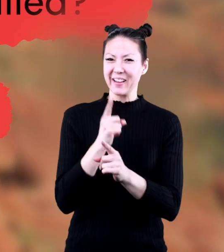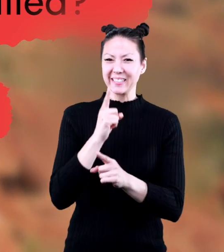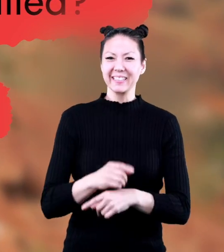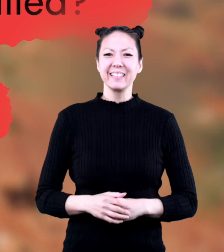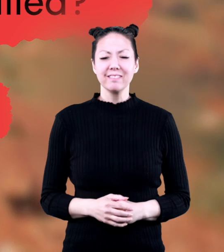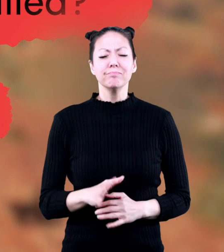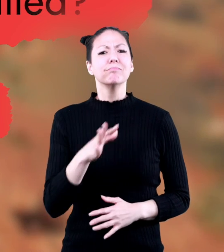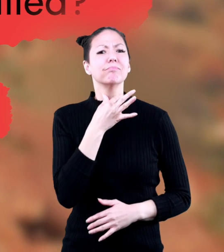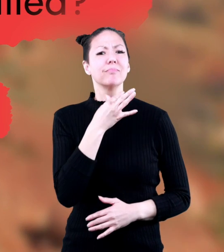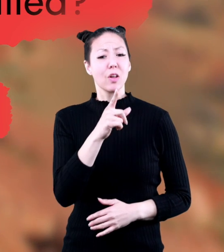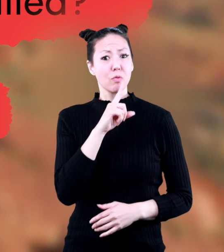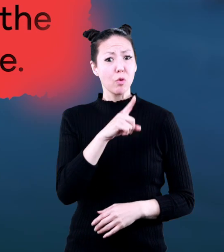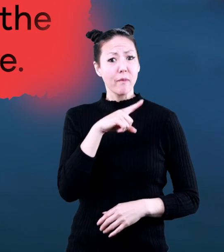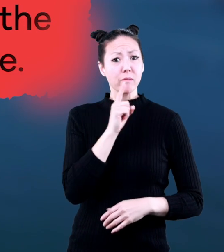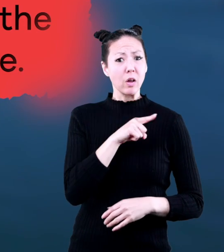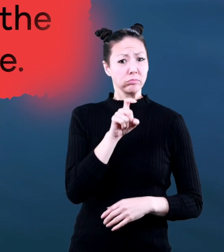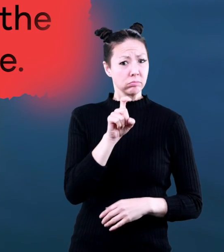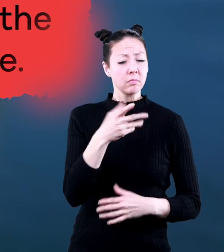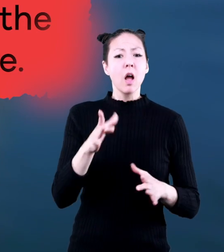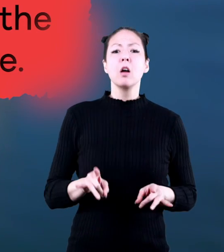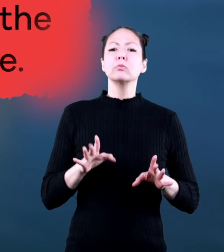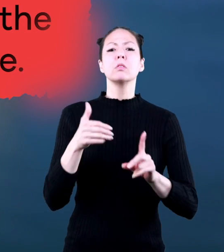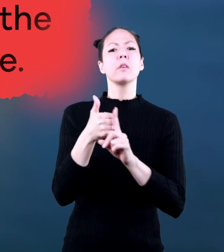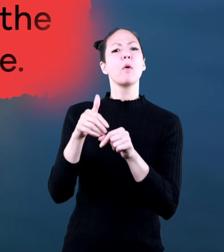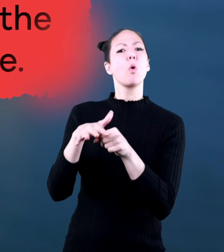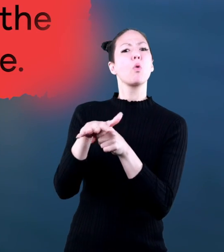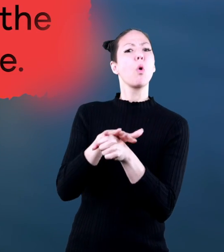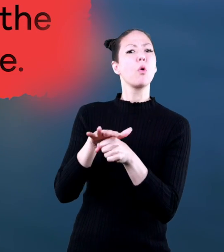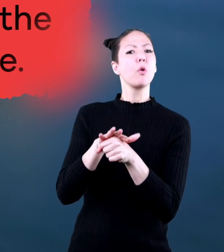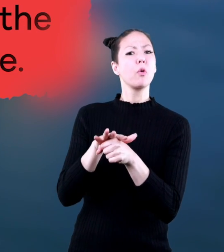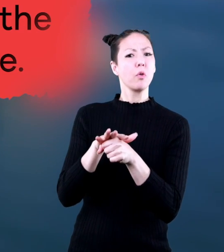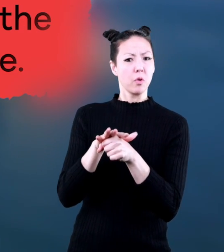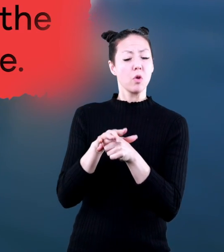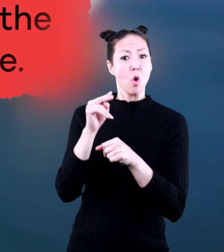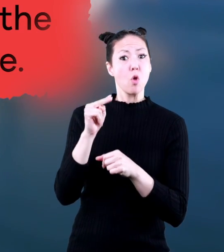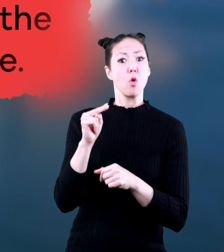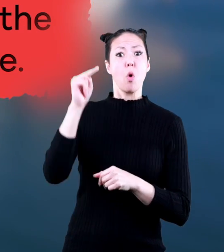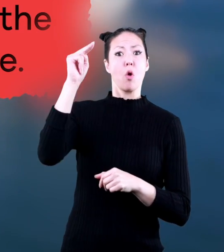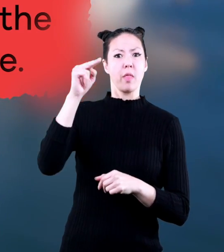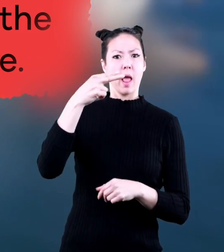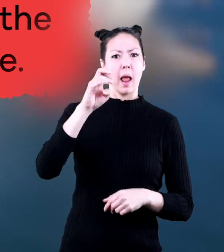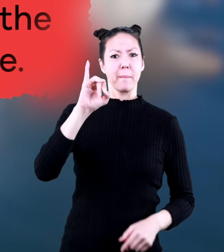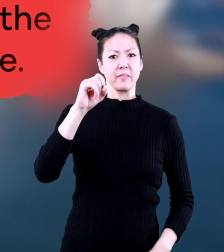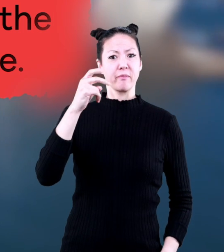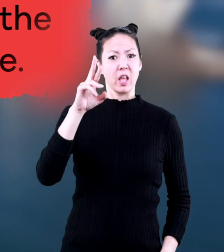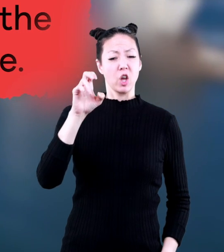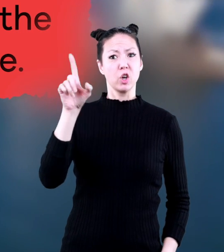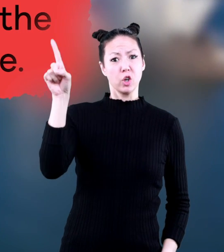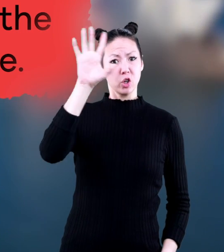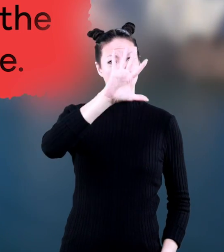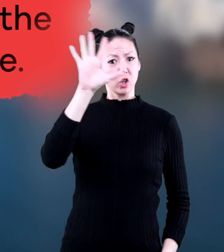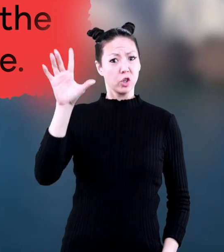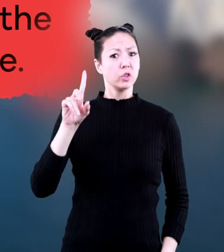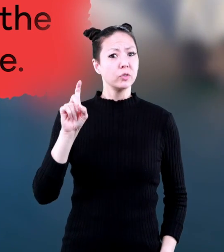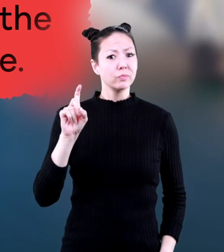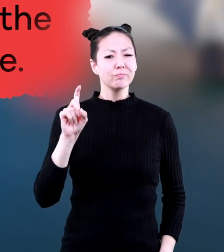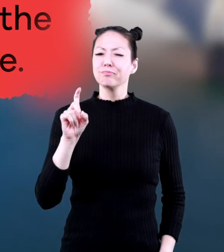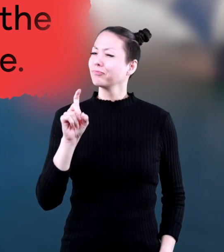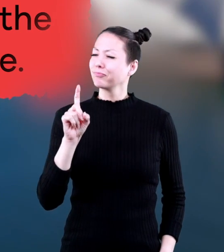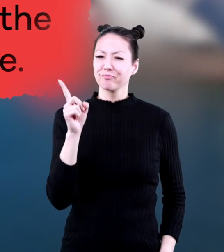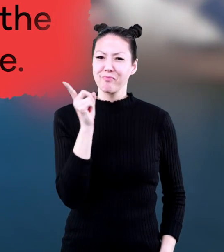The Outback. True or false? Australia is located in the Northern Hemisphere.